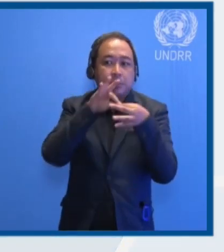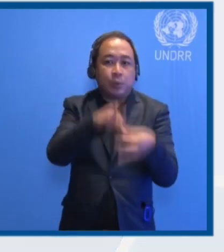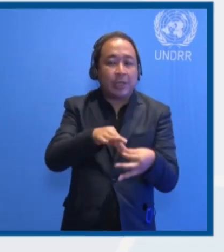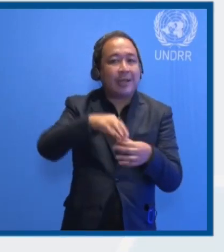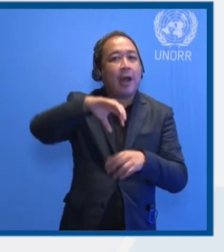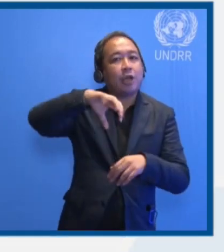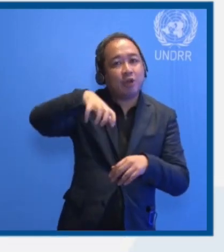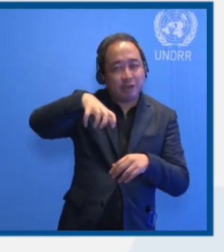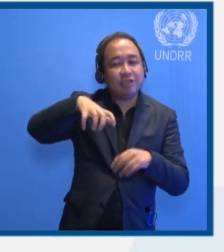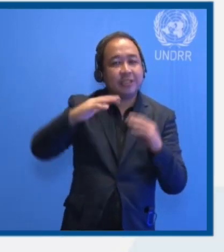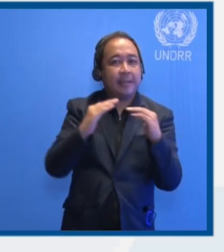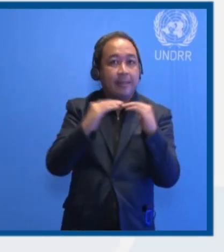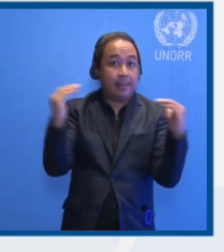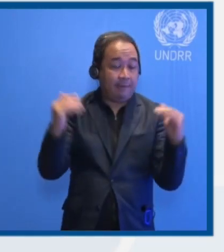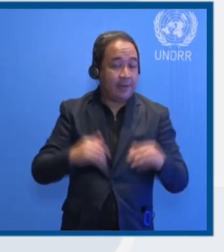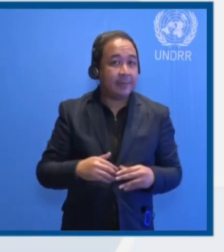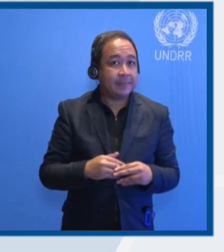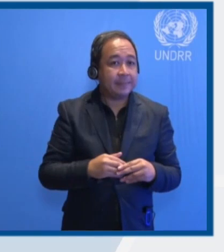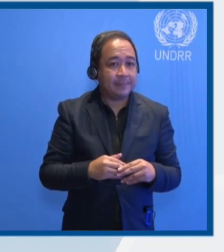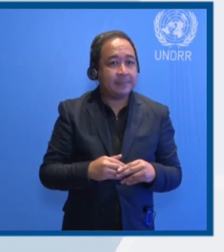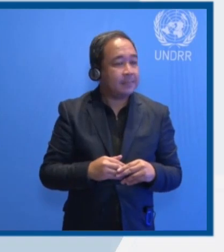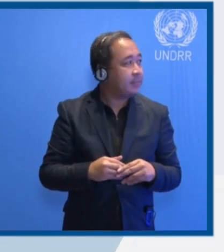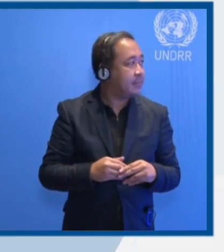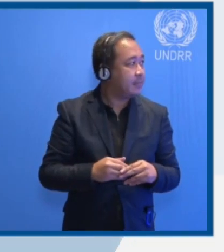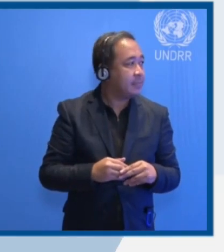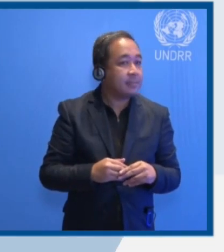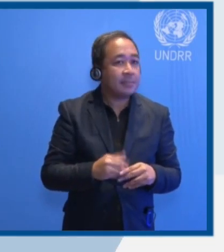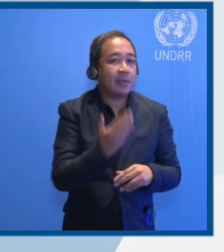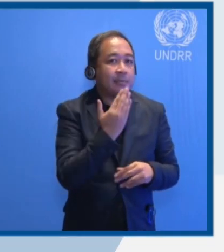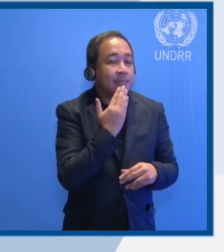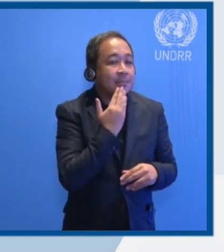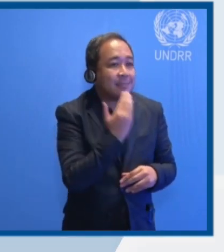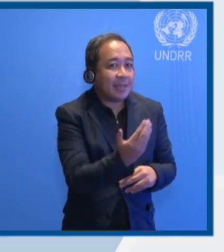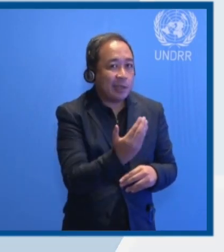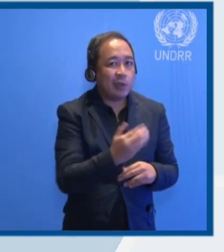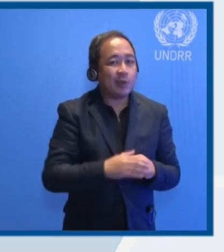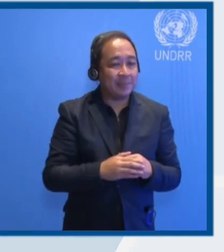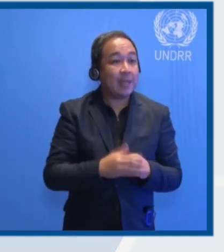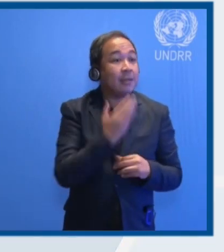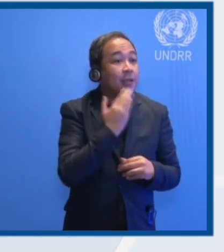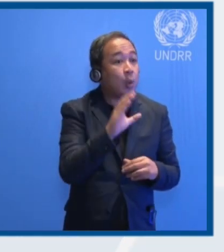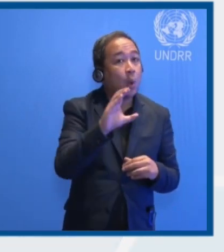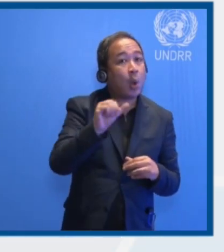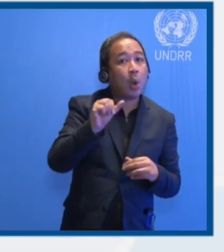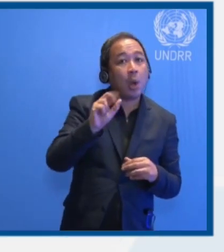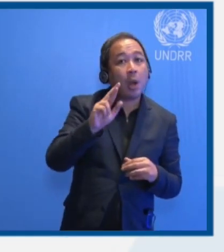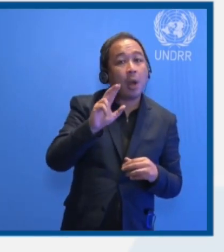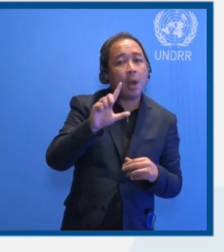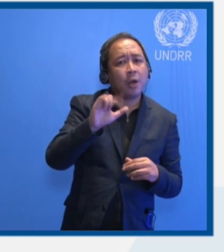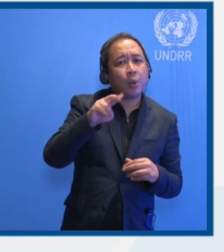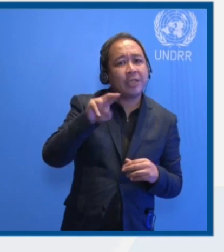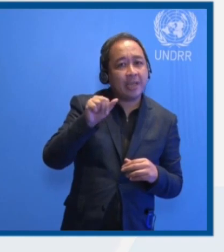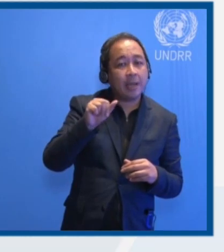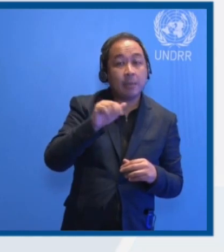Thank you very much, Carolina. Could I ask the same question to Karina?